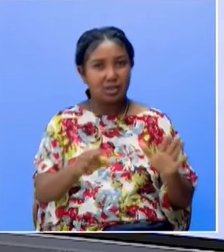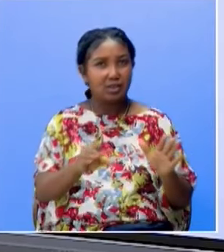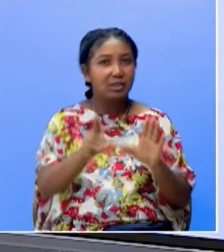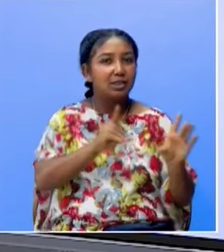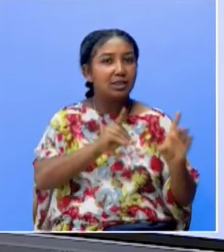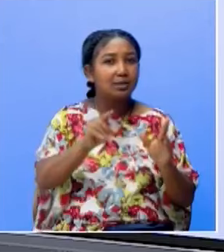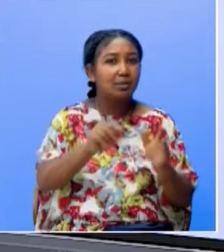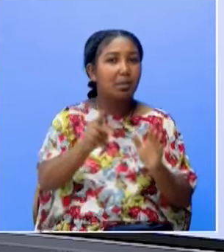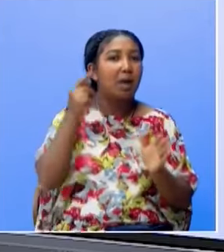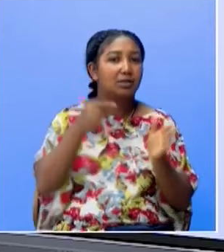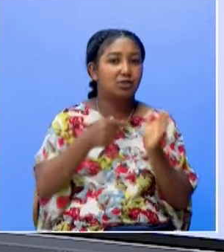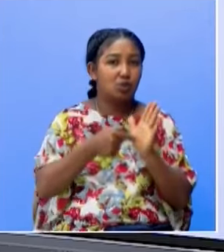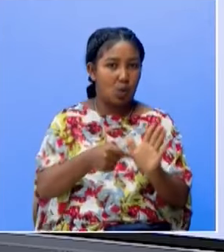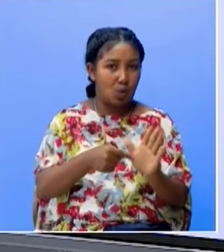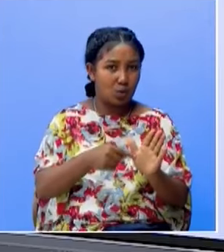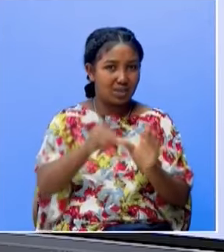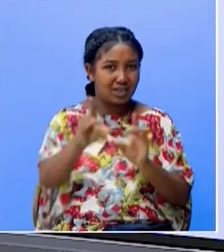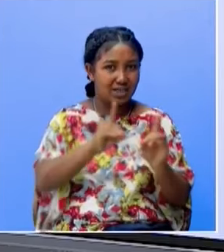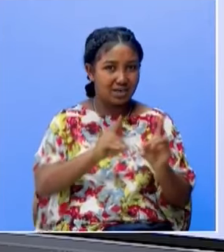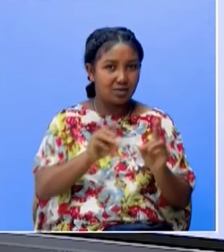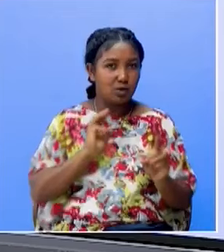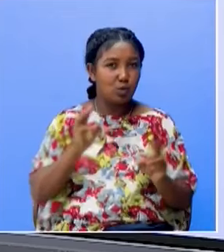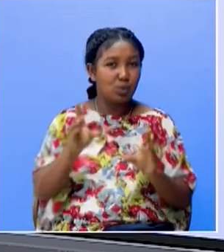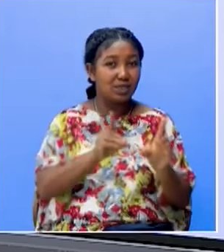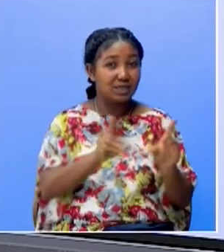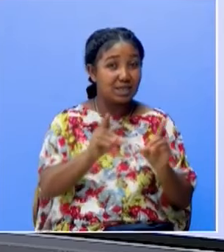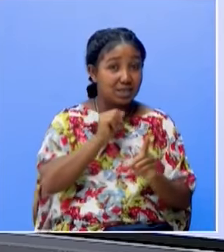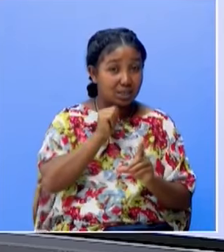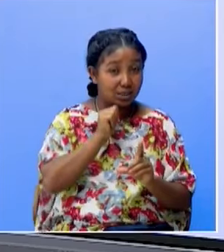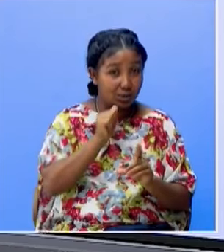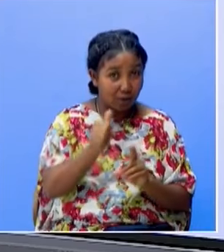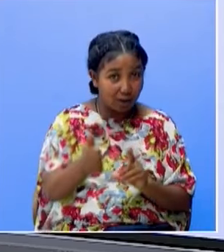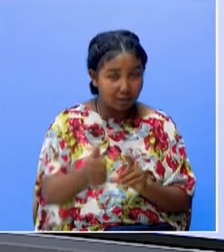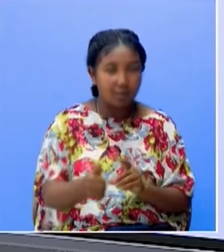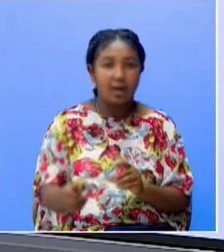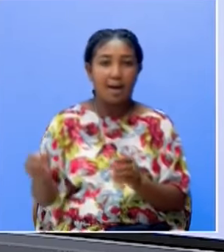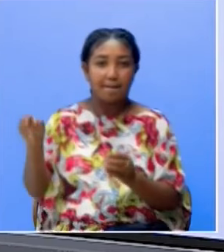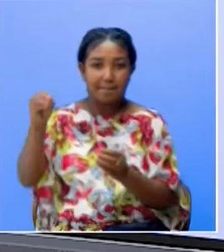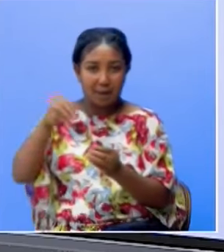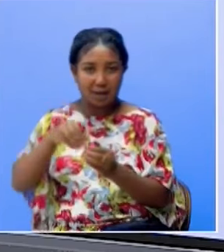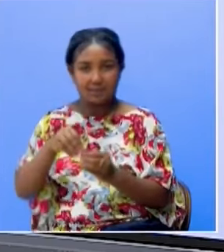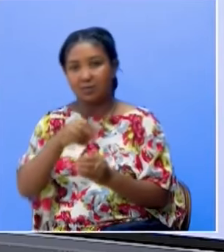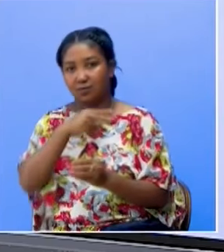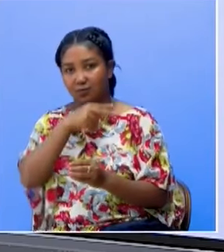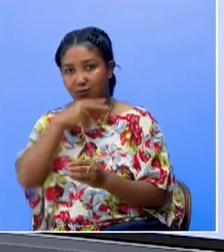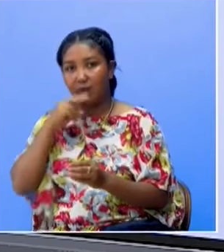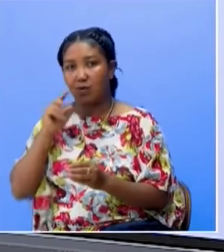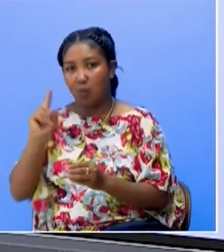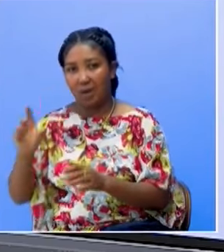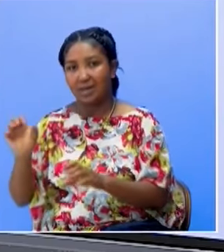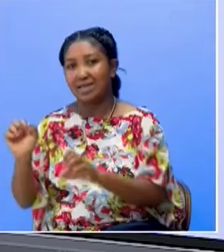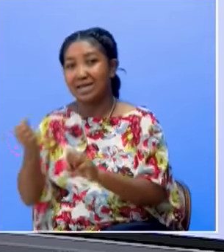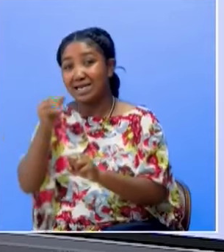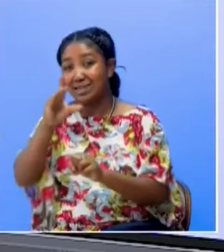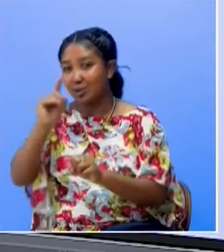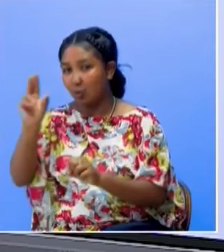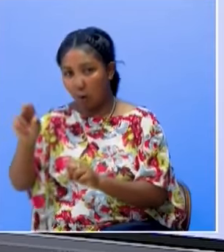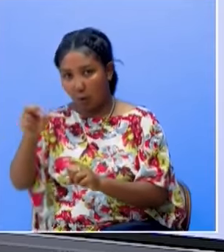past. Is it clear? We did not plus clean, not